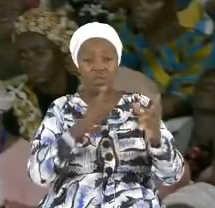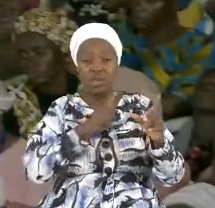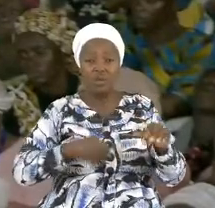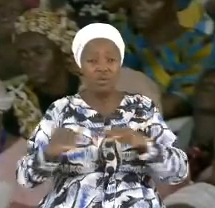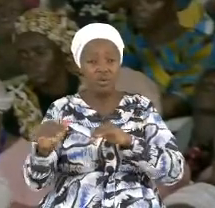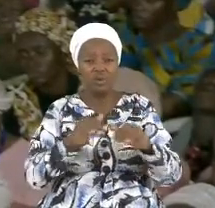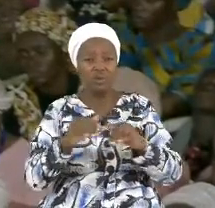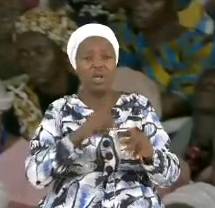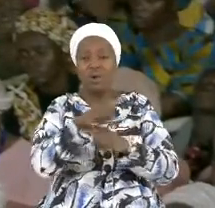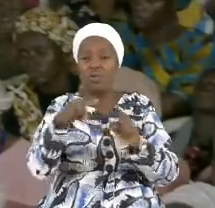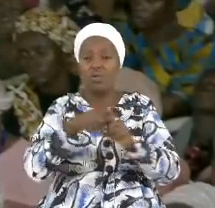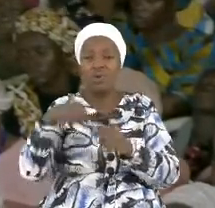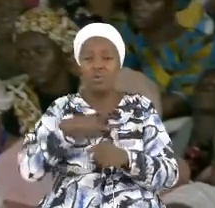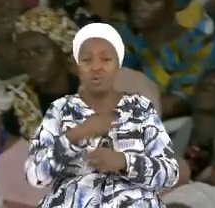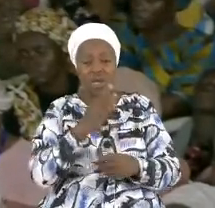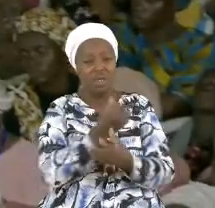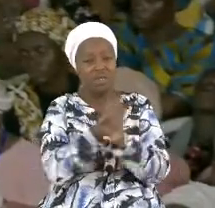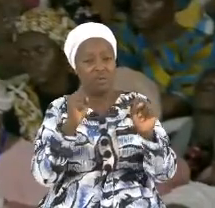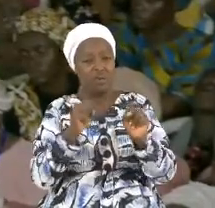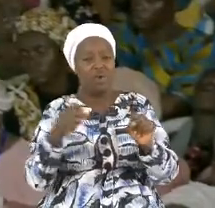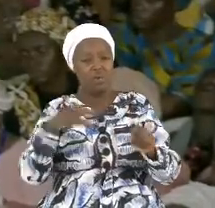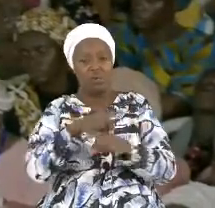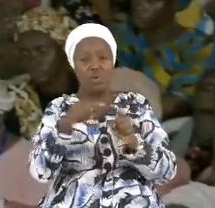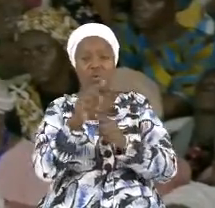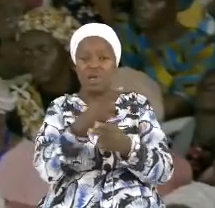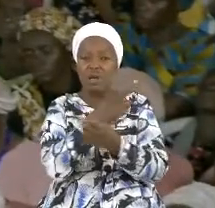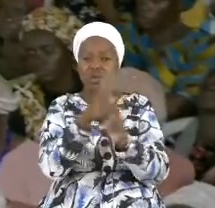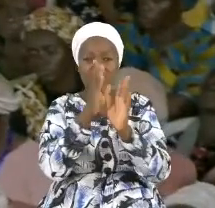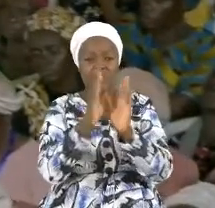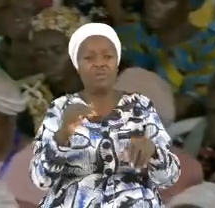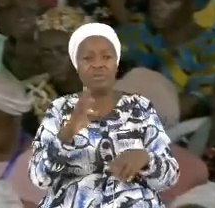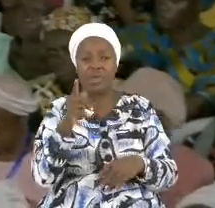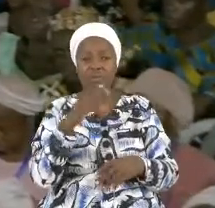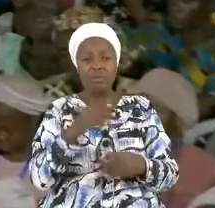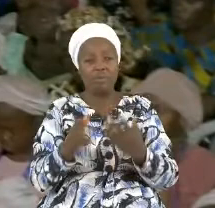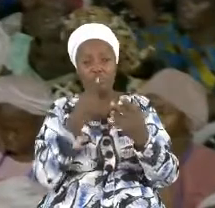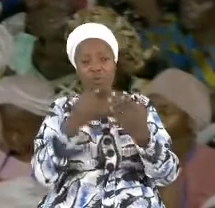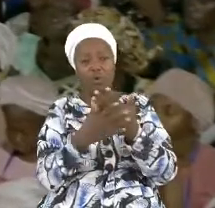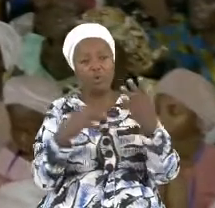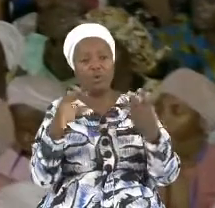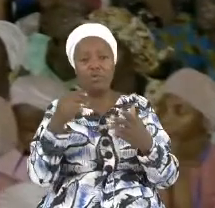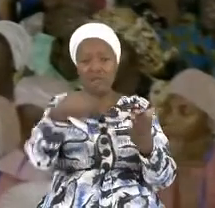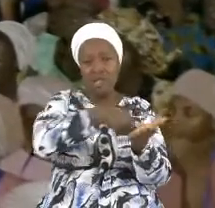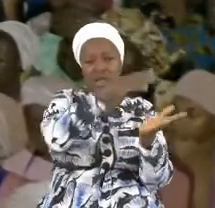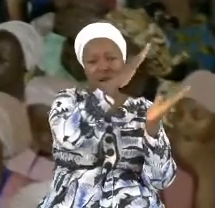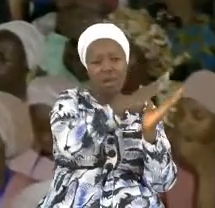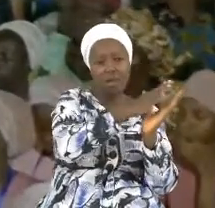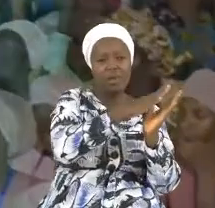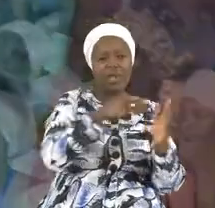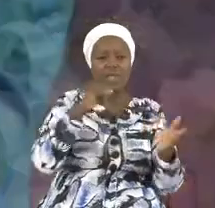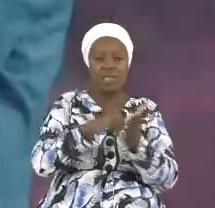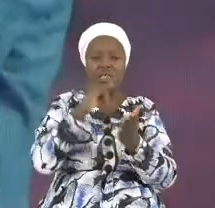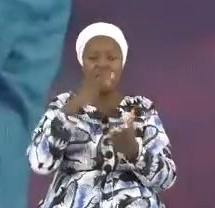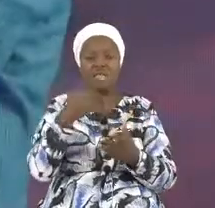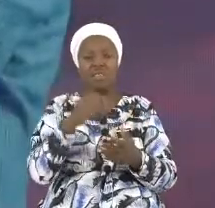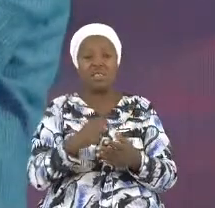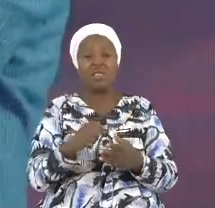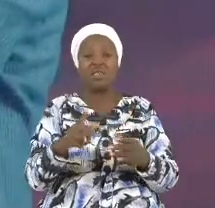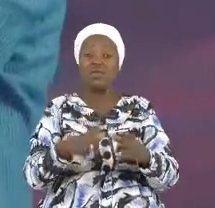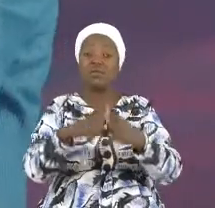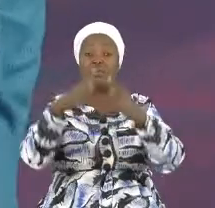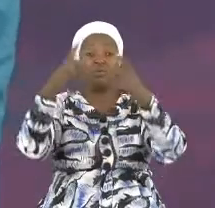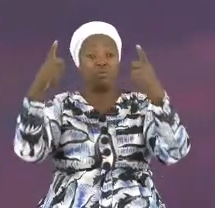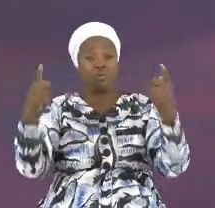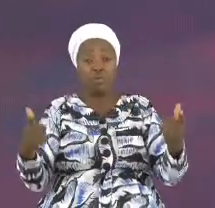saved. We're redeemed by the blood of the Lamb. It's the marvelous heritage of